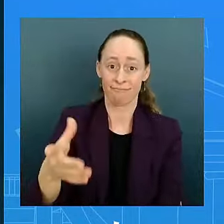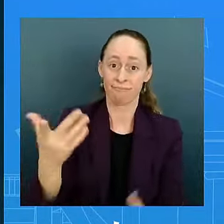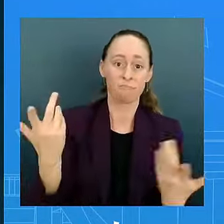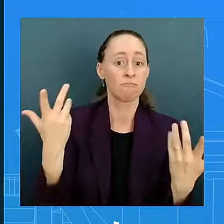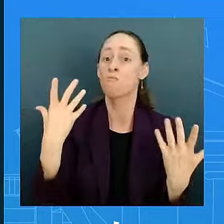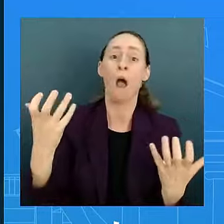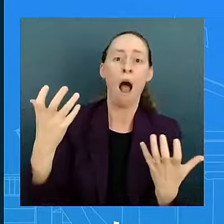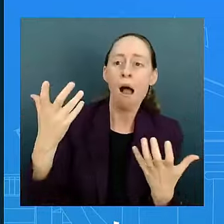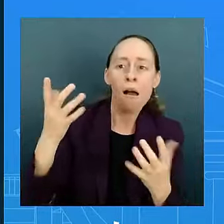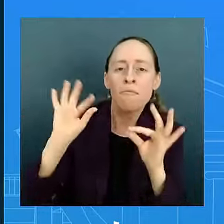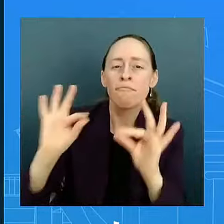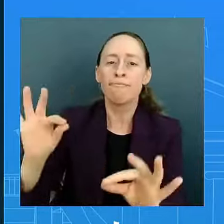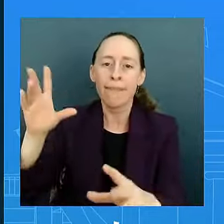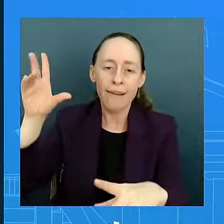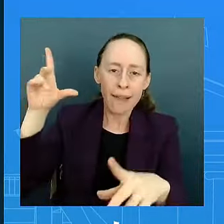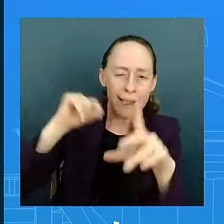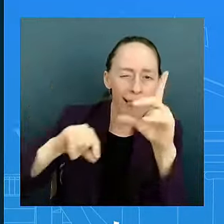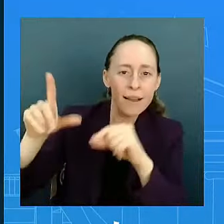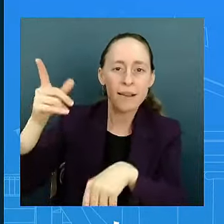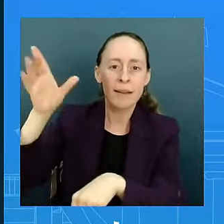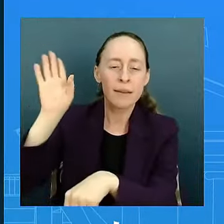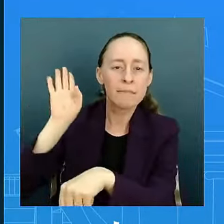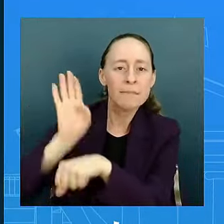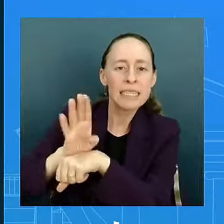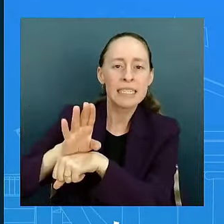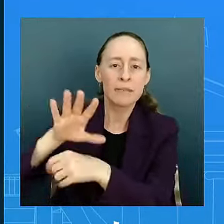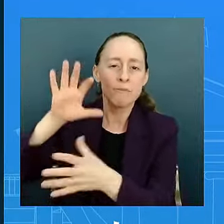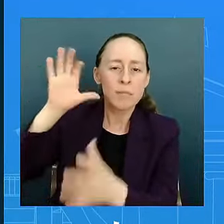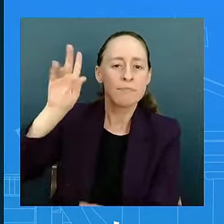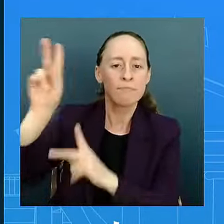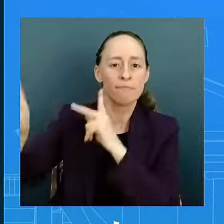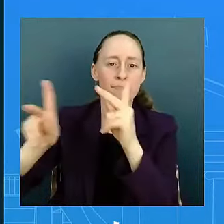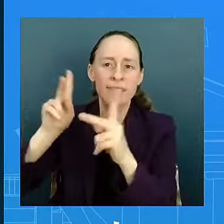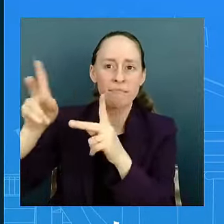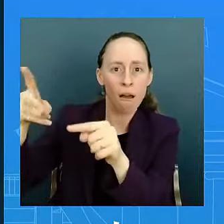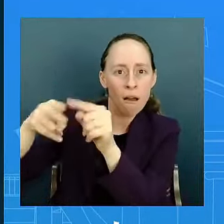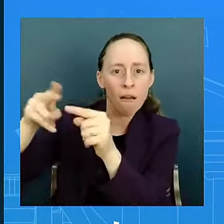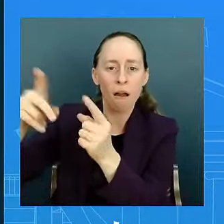continue to see them talk about, wanting to do. And let's not forget,